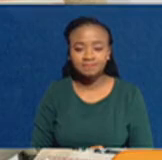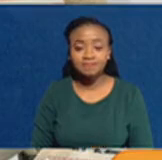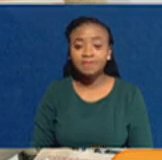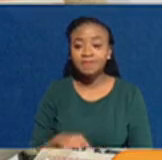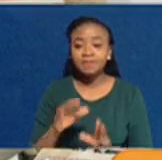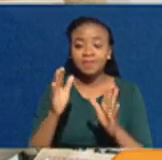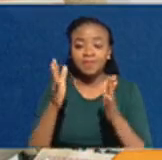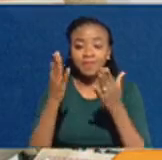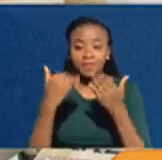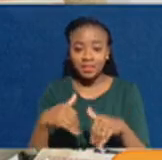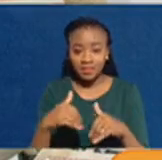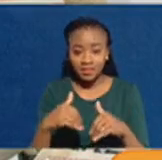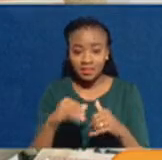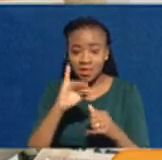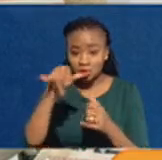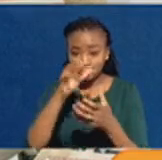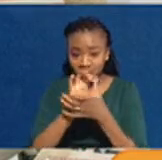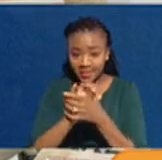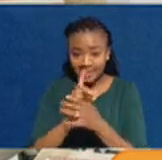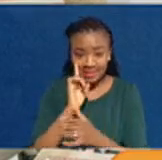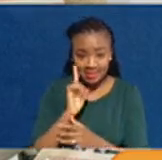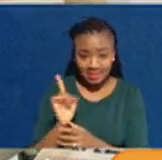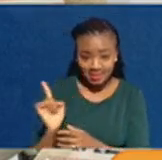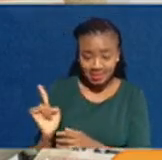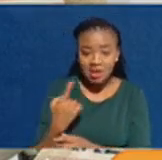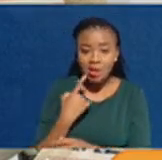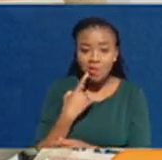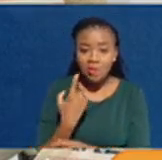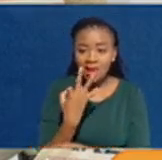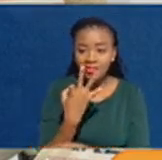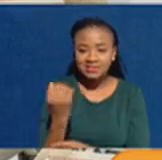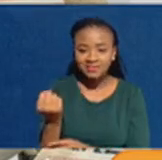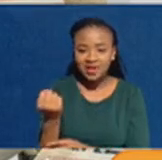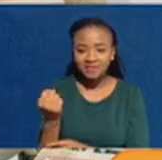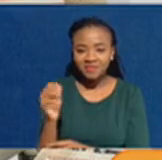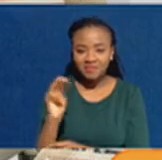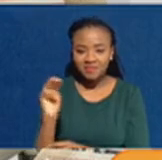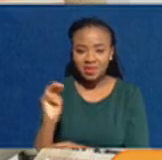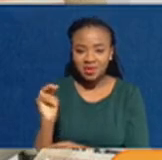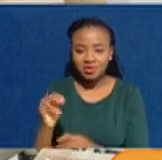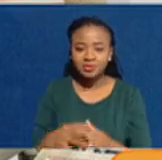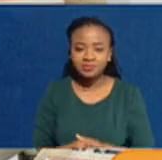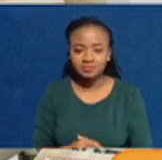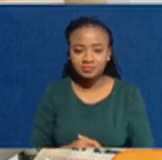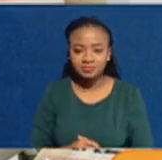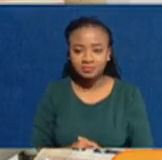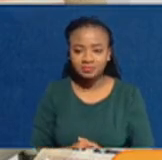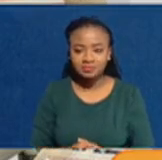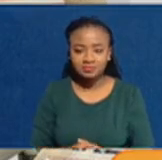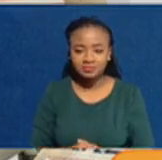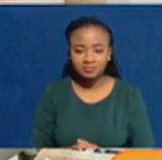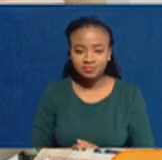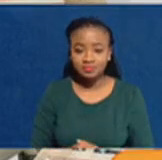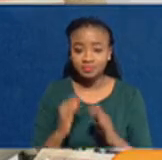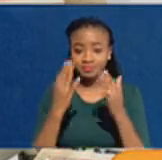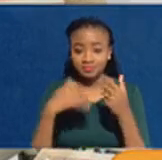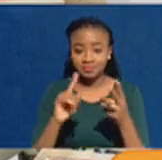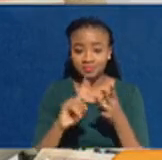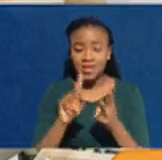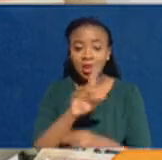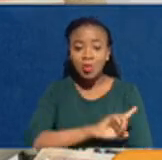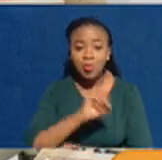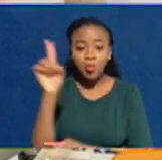Uhuru Kenyatta's Jubilee Party has been allocated 135 million Kenya shillings, and Kalonzo Musyoka's Wiper Party